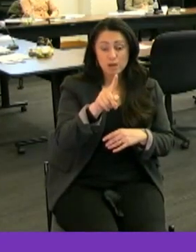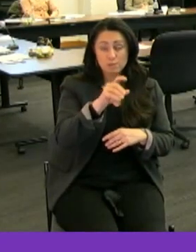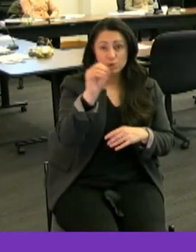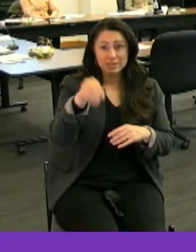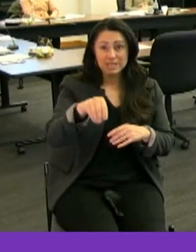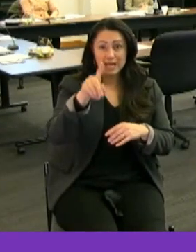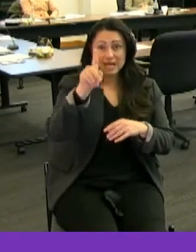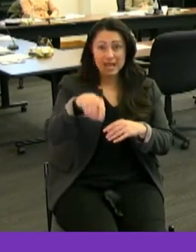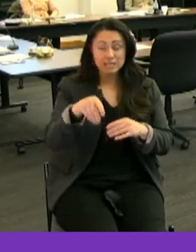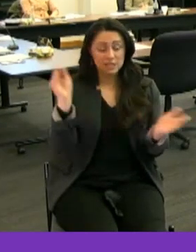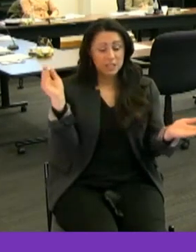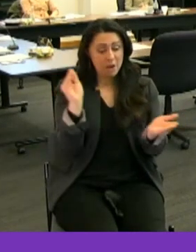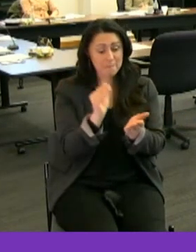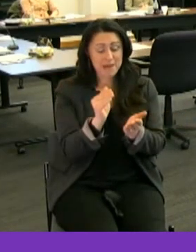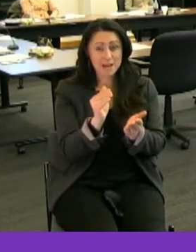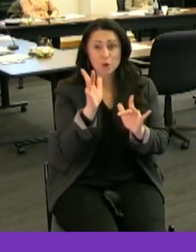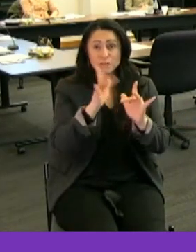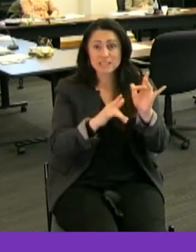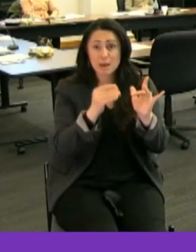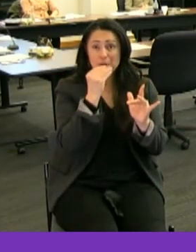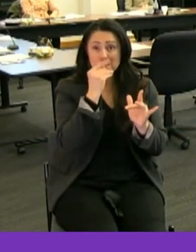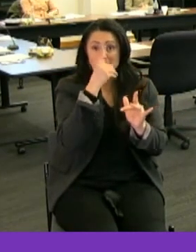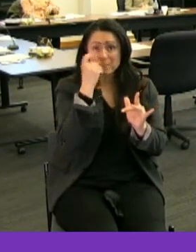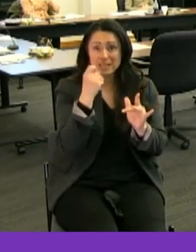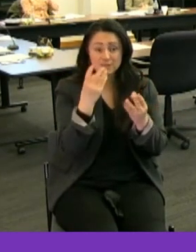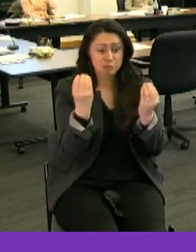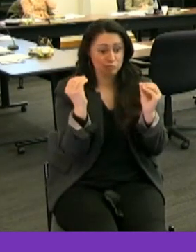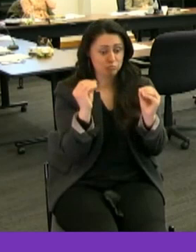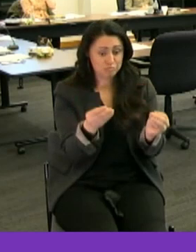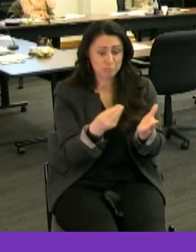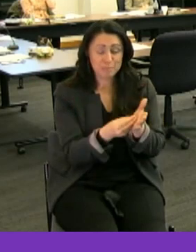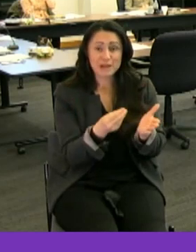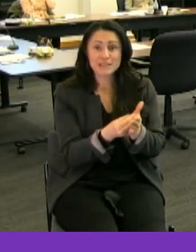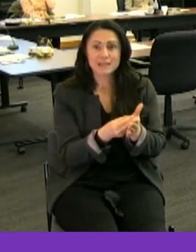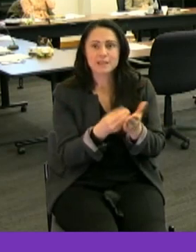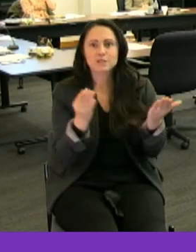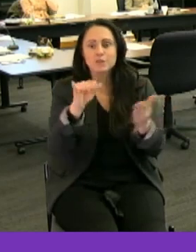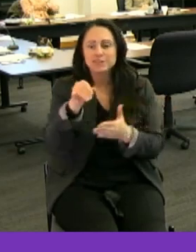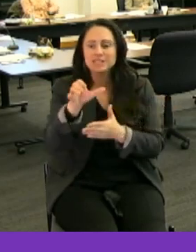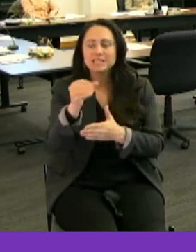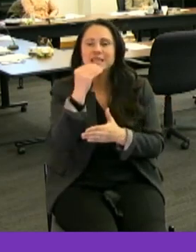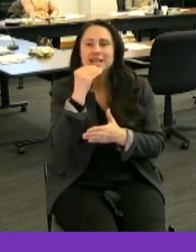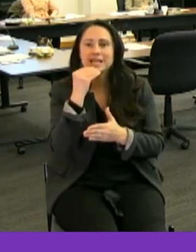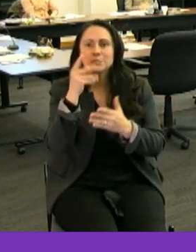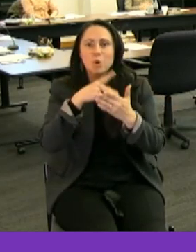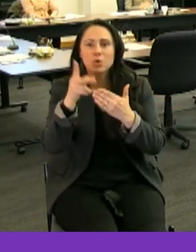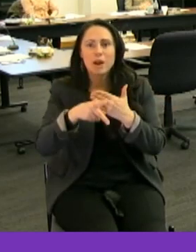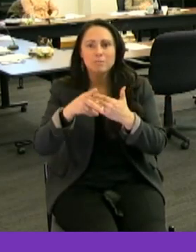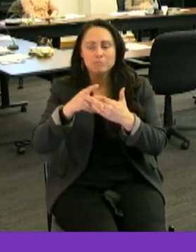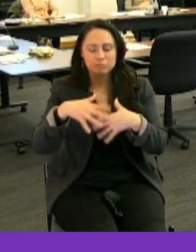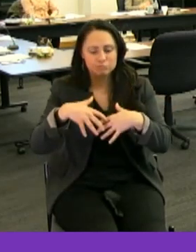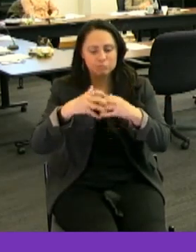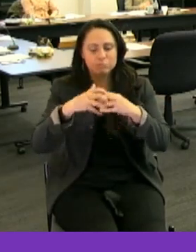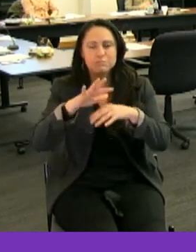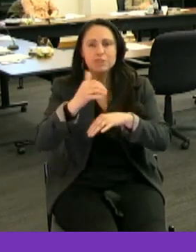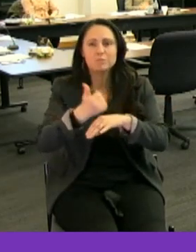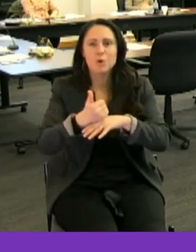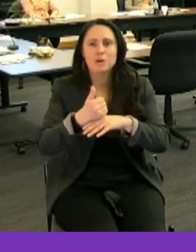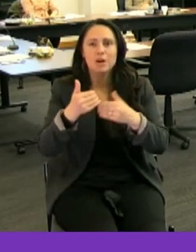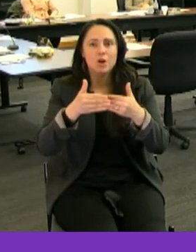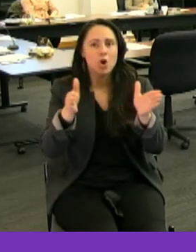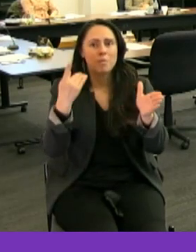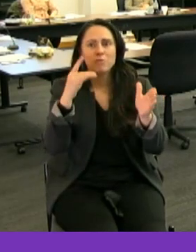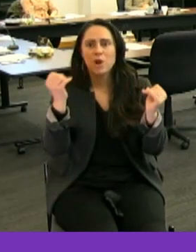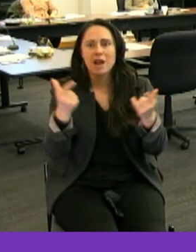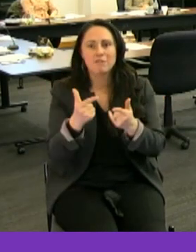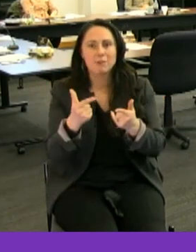24.1% had to cut back or skip meals due to funds. So this JJC Eats program was kind of formed, and basically it's open for everyone. It